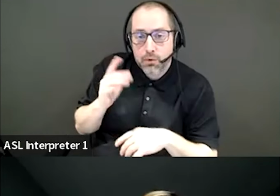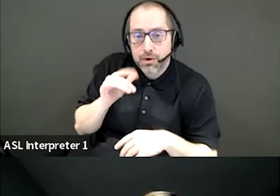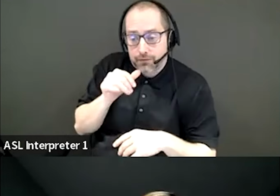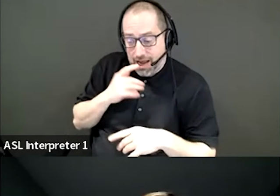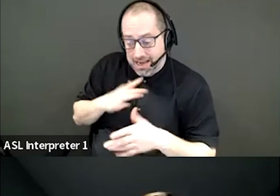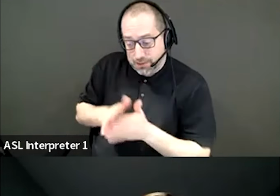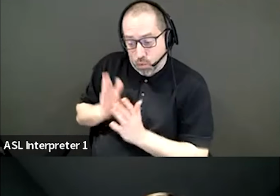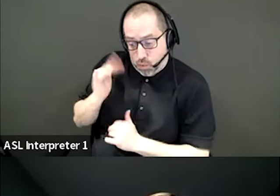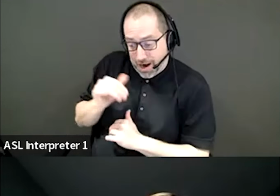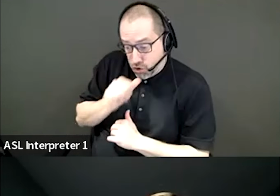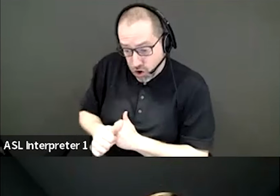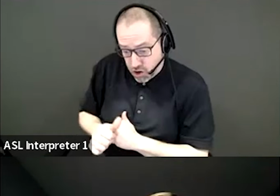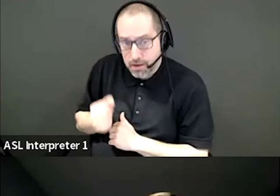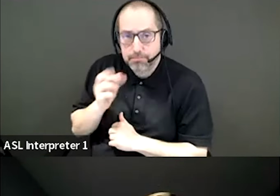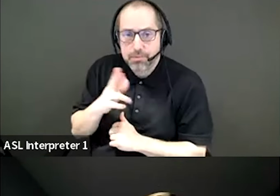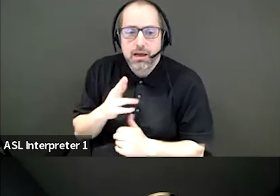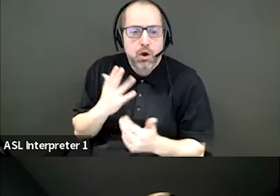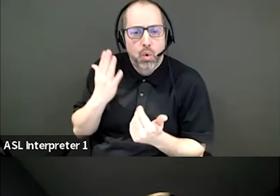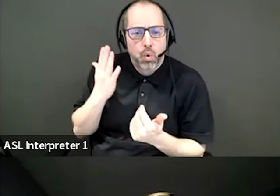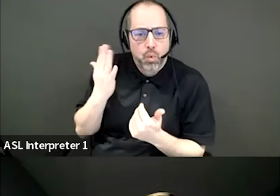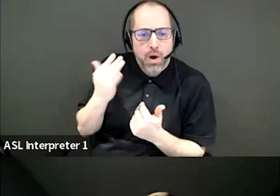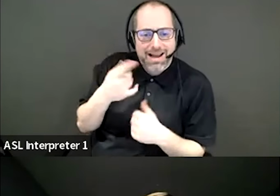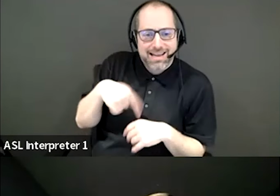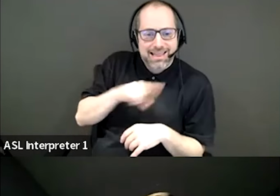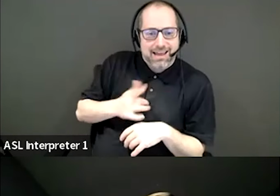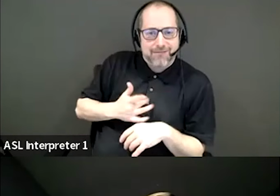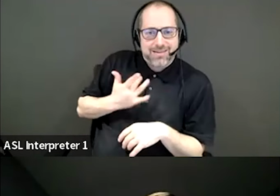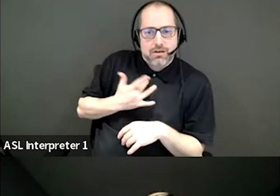but what are the conditions that make it unsafe for survivors to report? That's